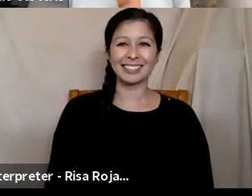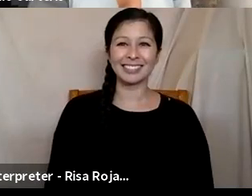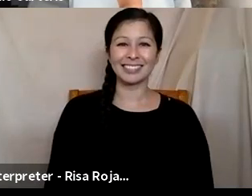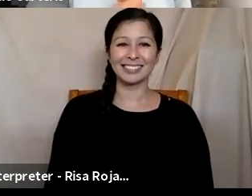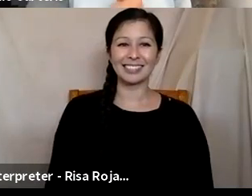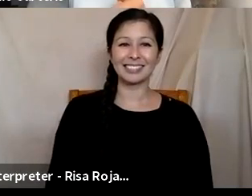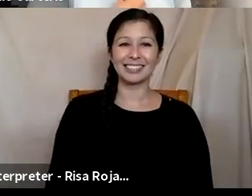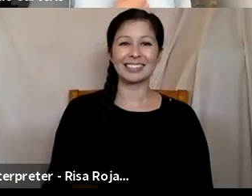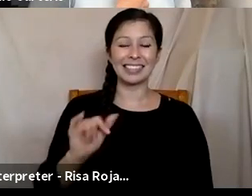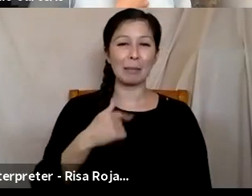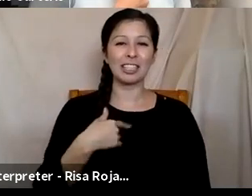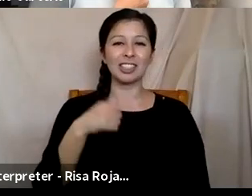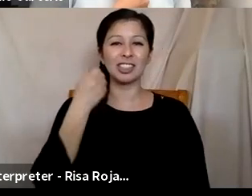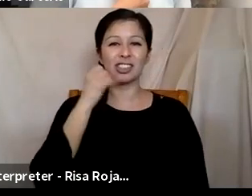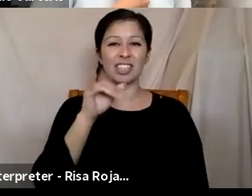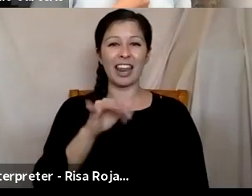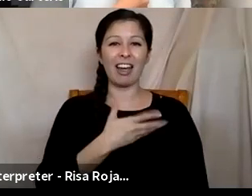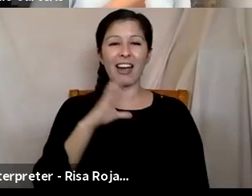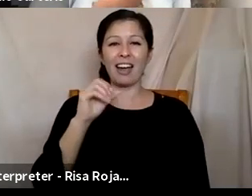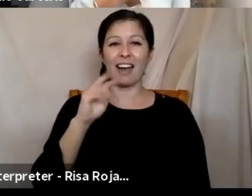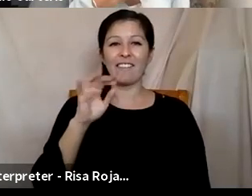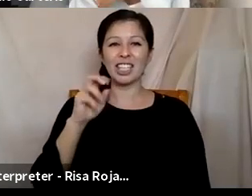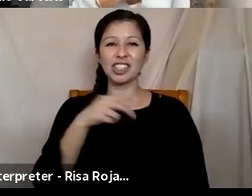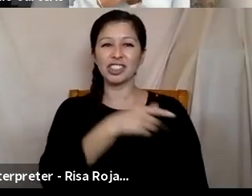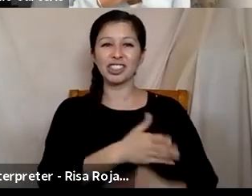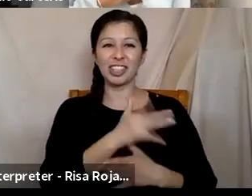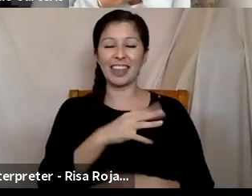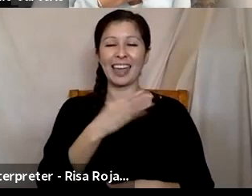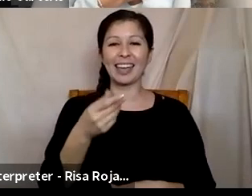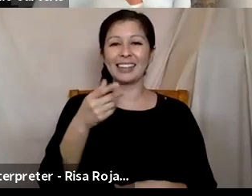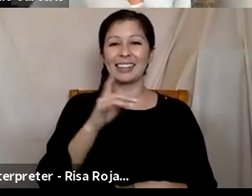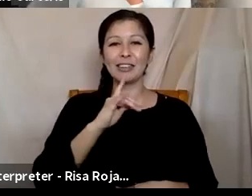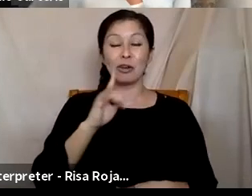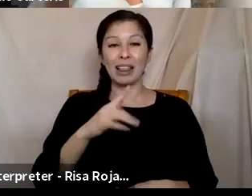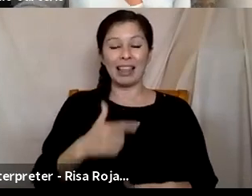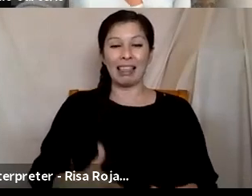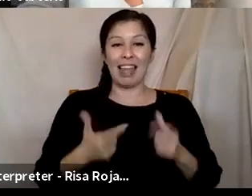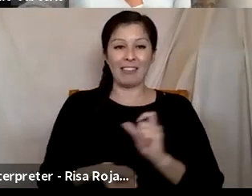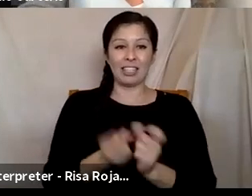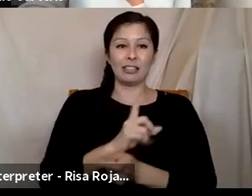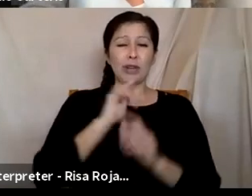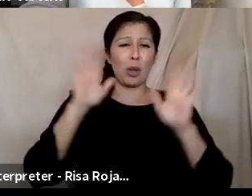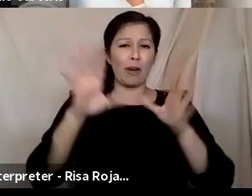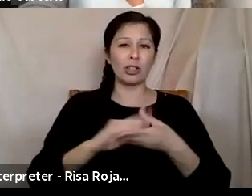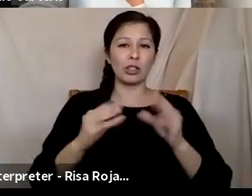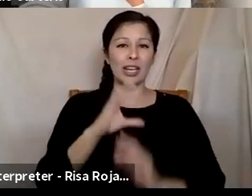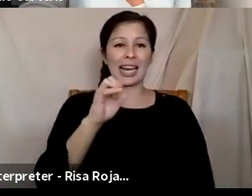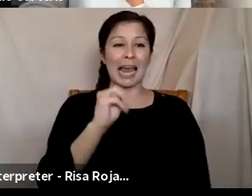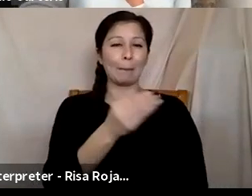Does me too. She did that at our convention. She shared it, and it was life changing. It's really a great story.